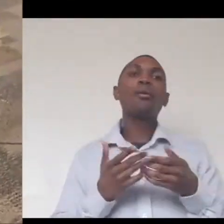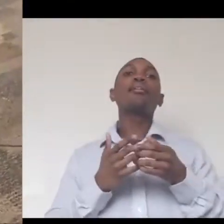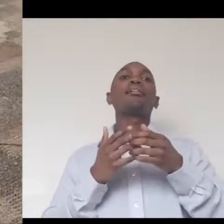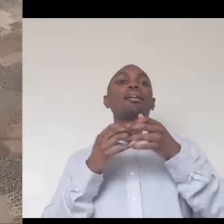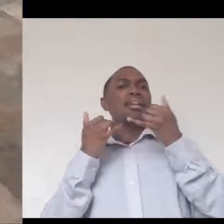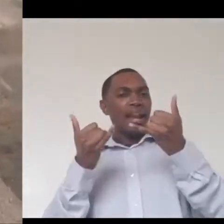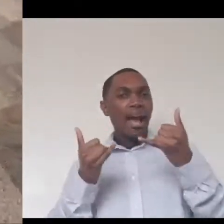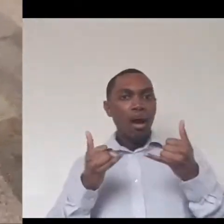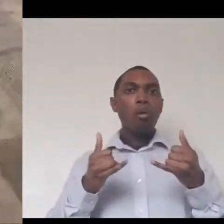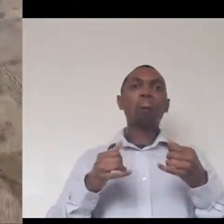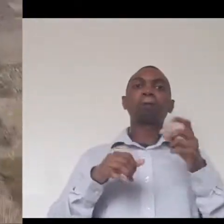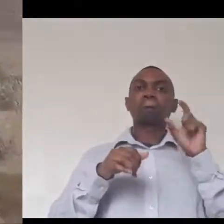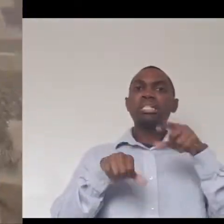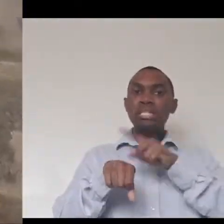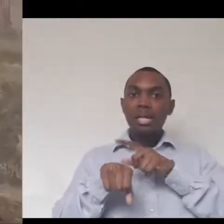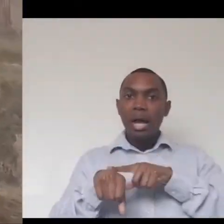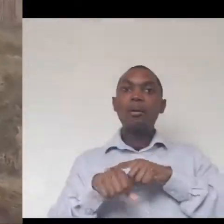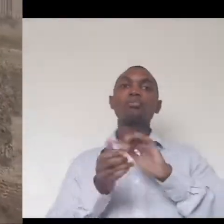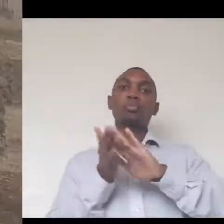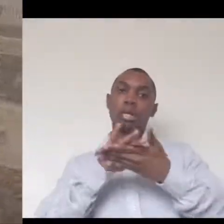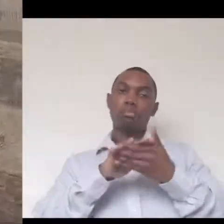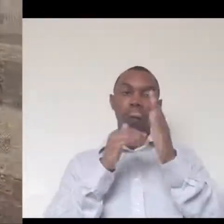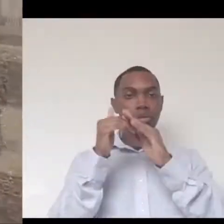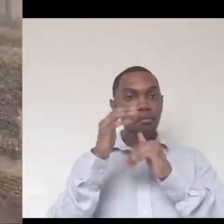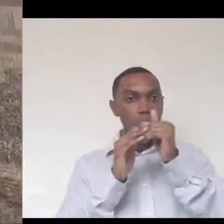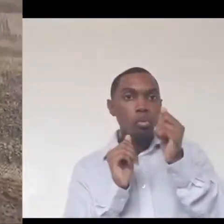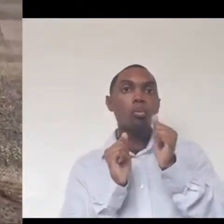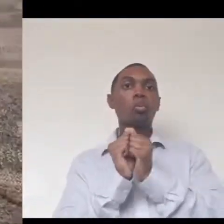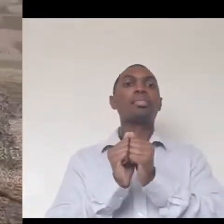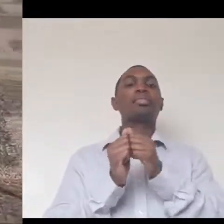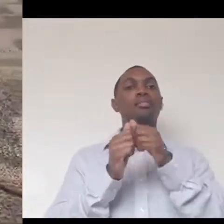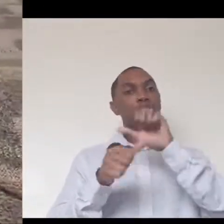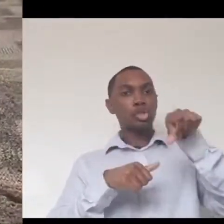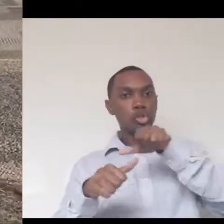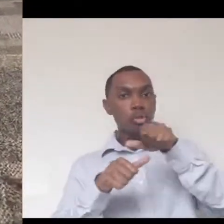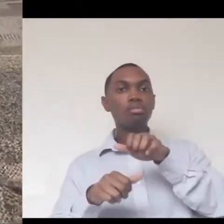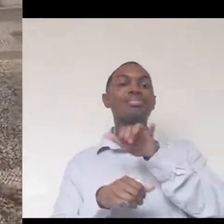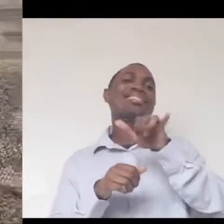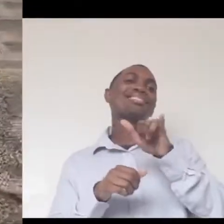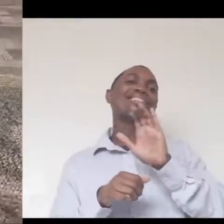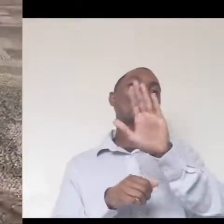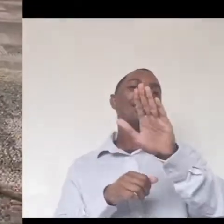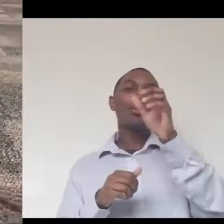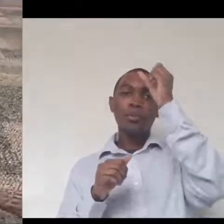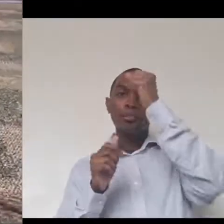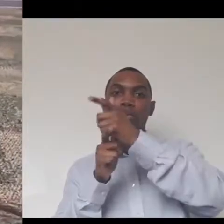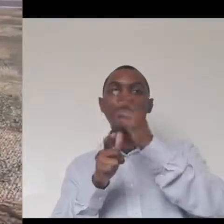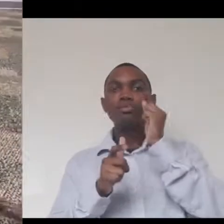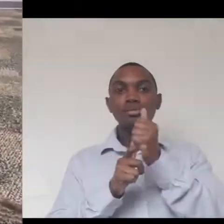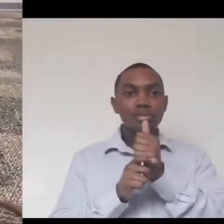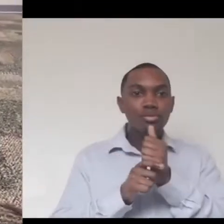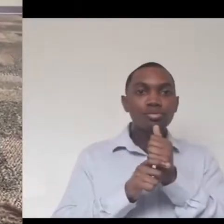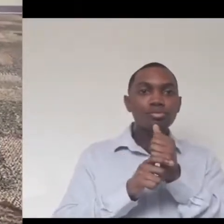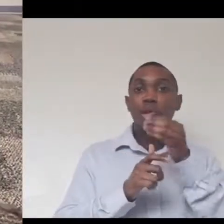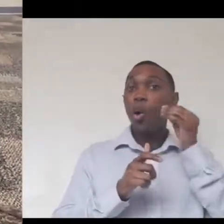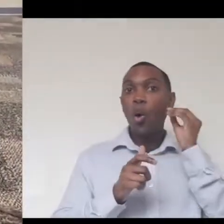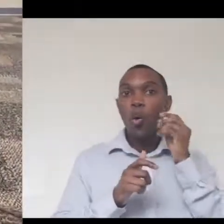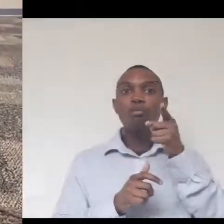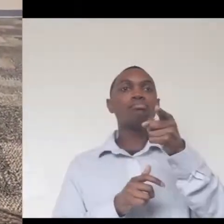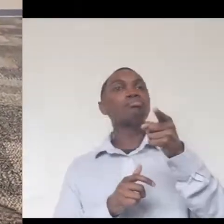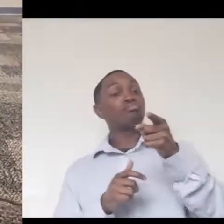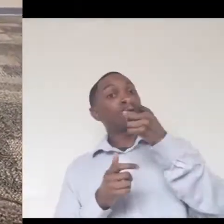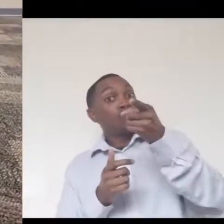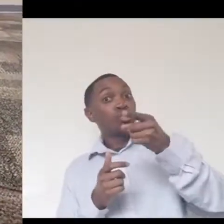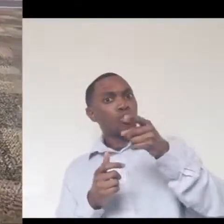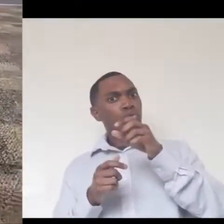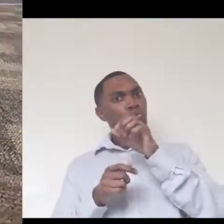to get to know each other and be comfortable like they are today. But it's just like your siblings that you have at home. You know, you love them and you